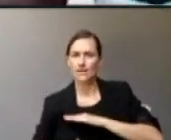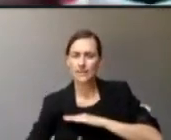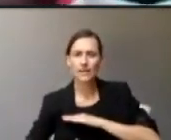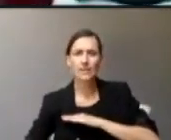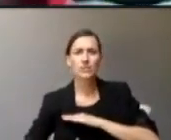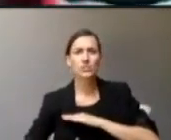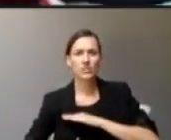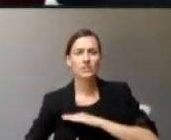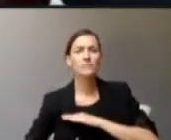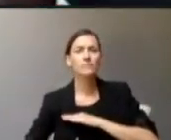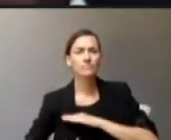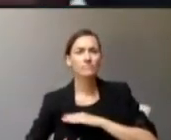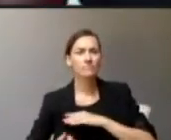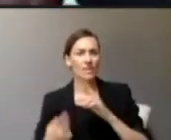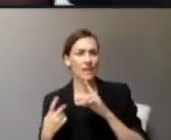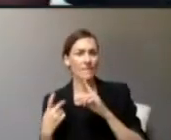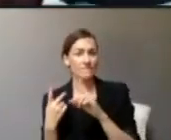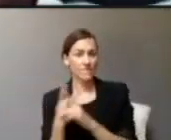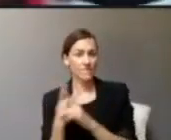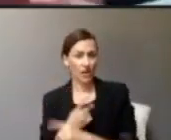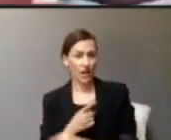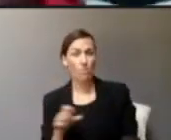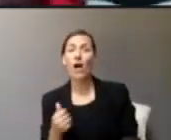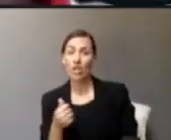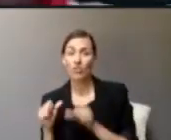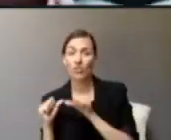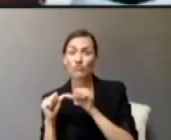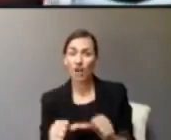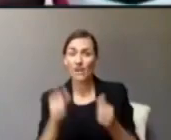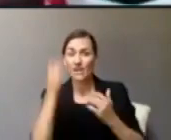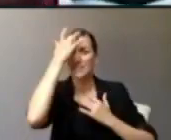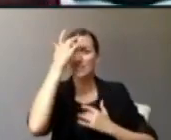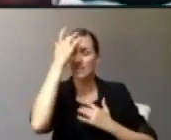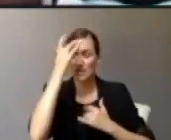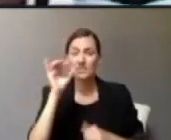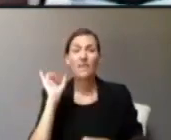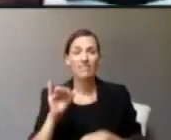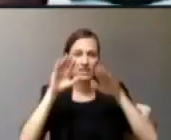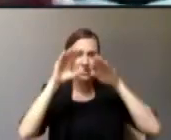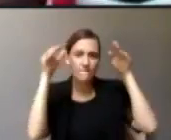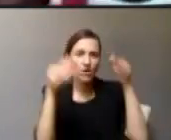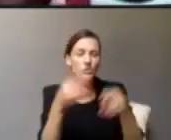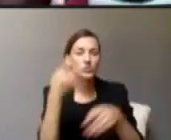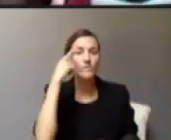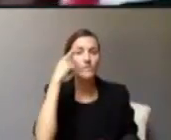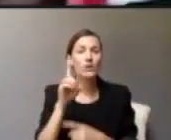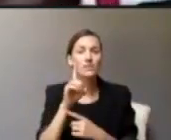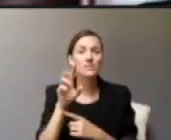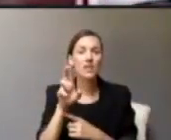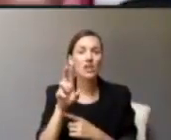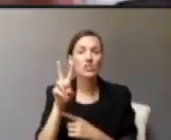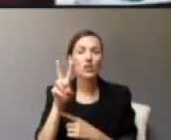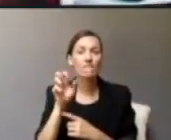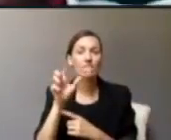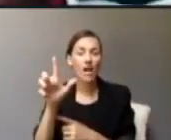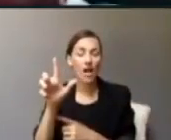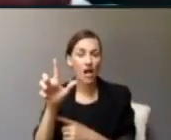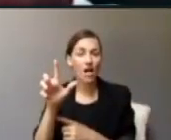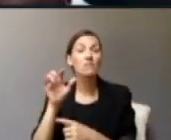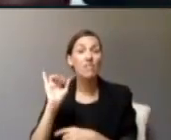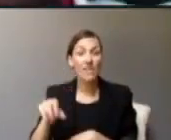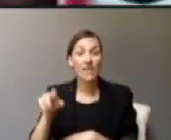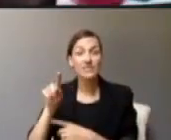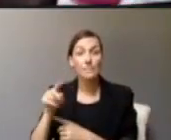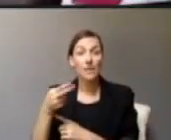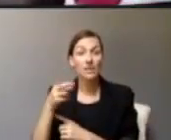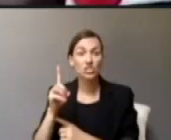how people manage other types of chronic disease? And I know that's an area of focus for Dr. Valoran, who is a PhD and a